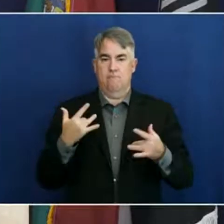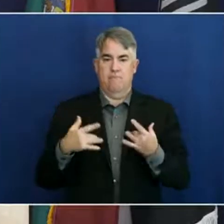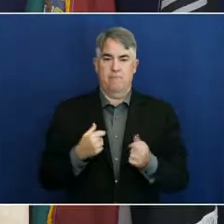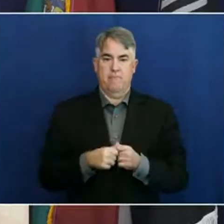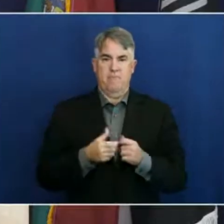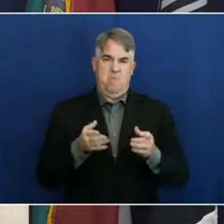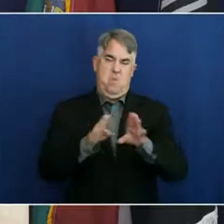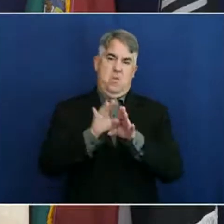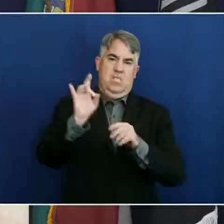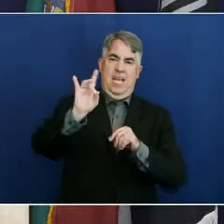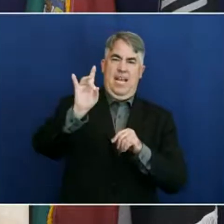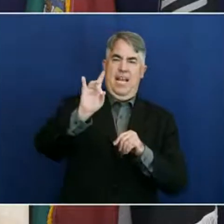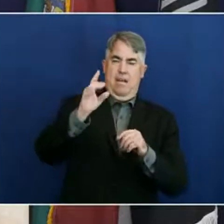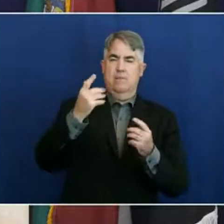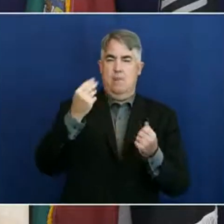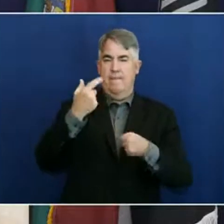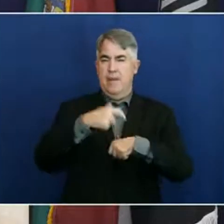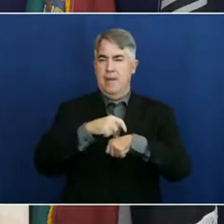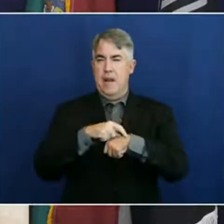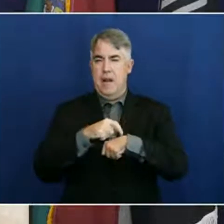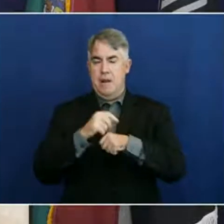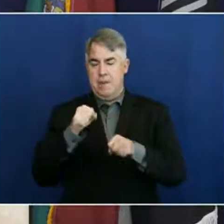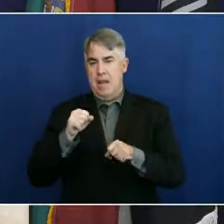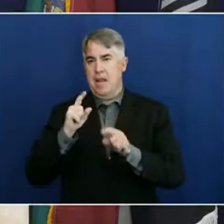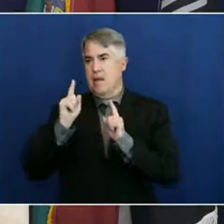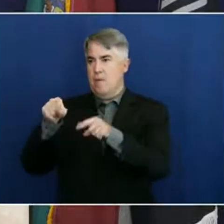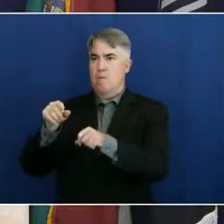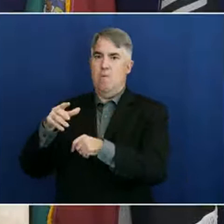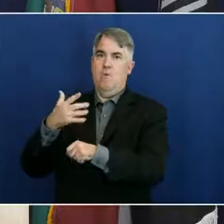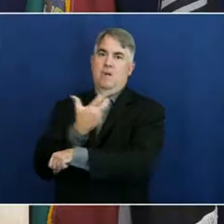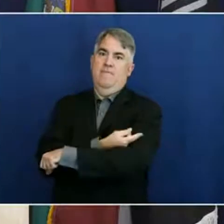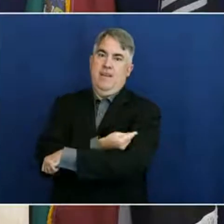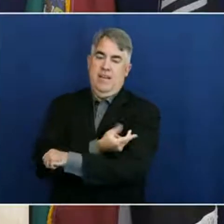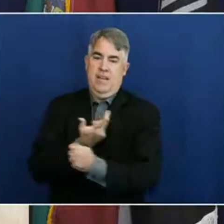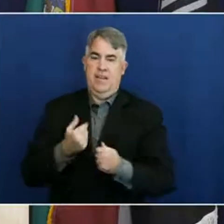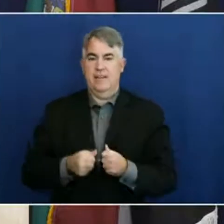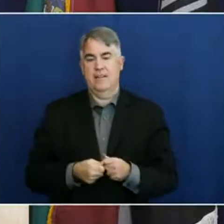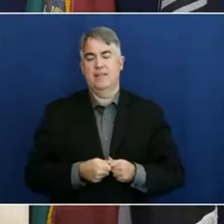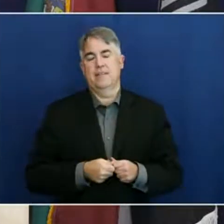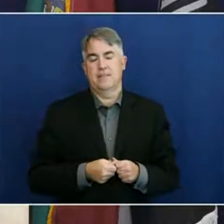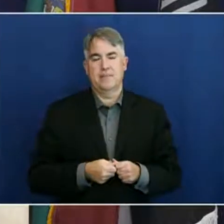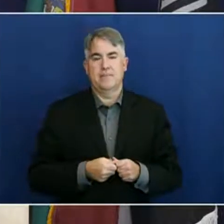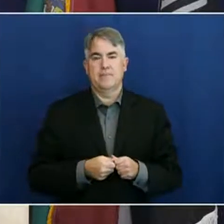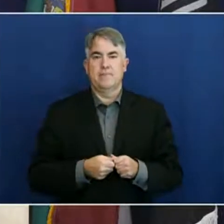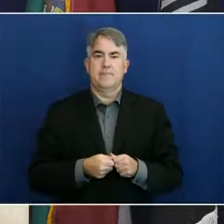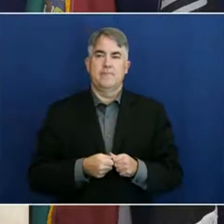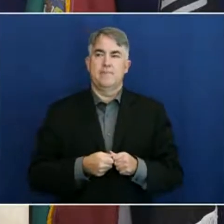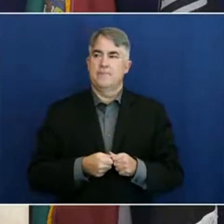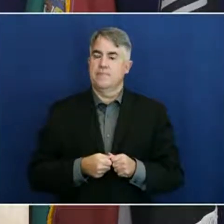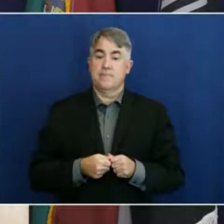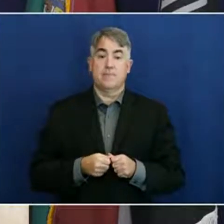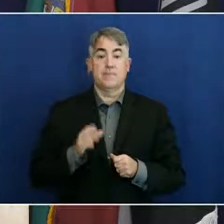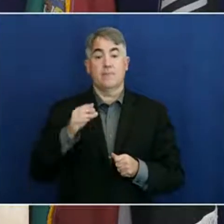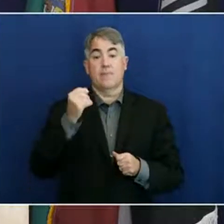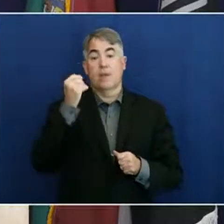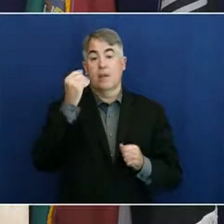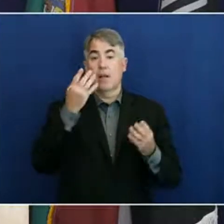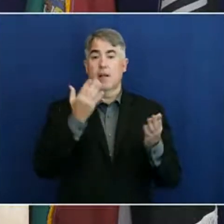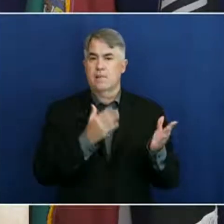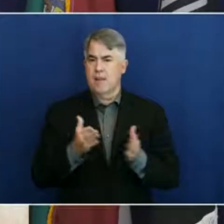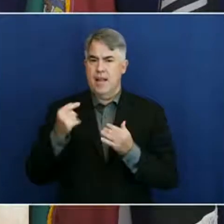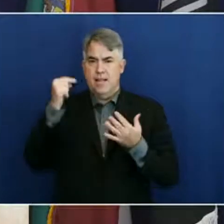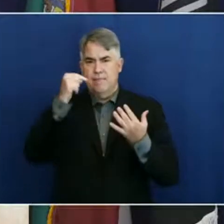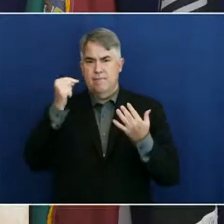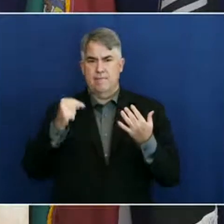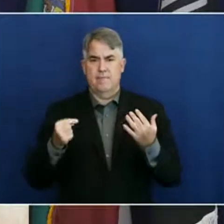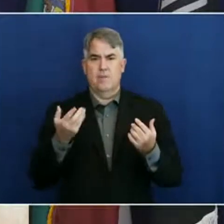and we're looking to extend others with different hours and configurations as well. And we're also shifting some resources and focus to setting